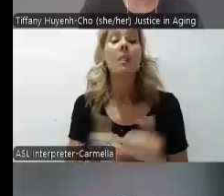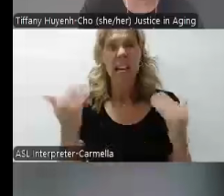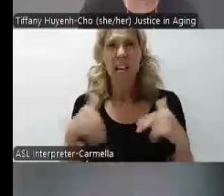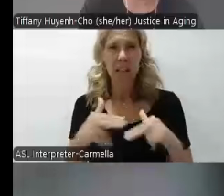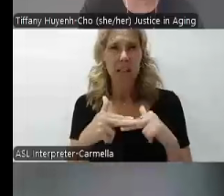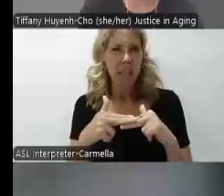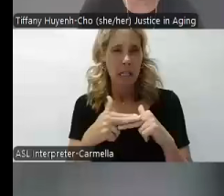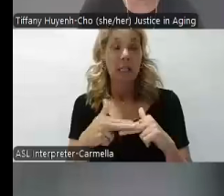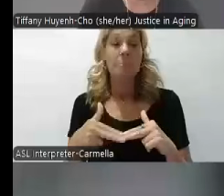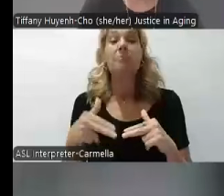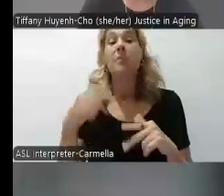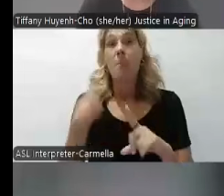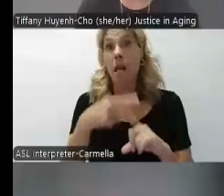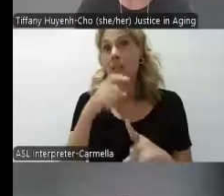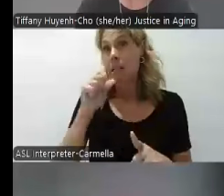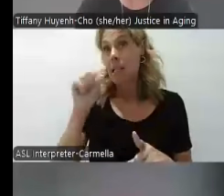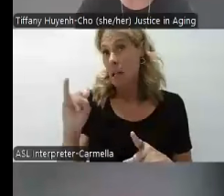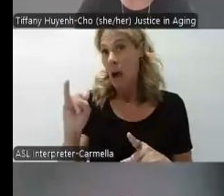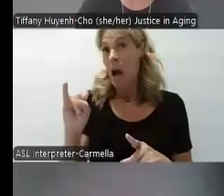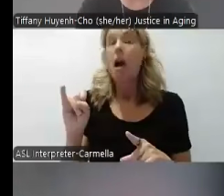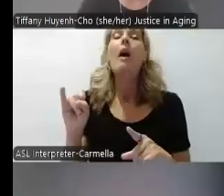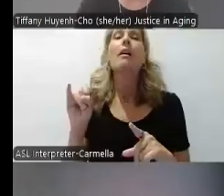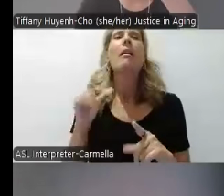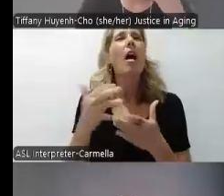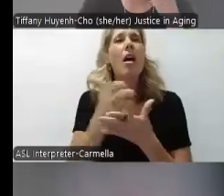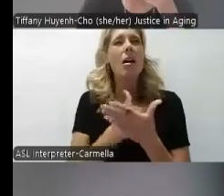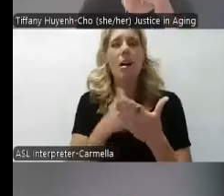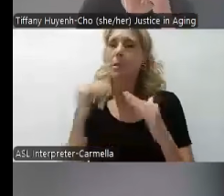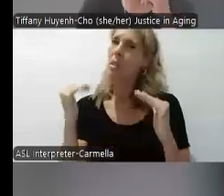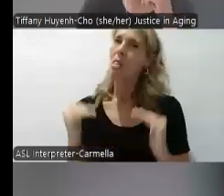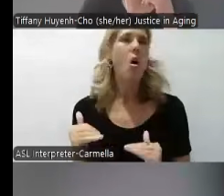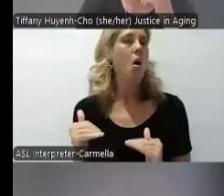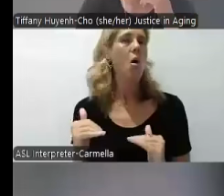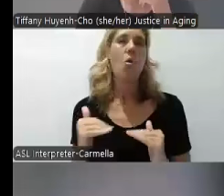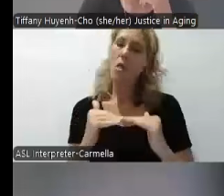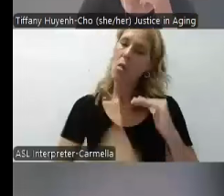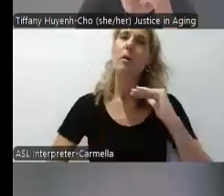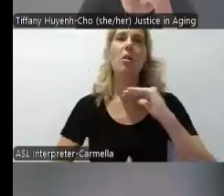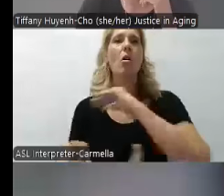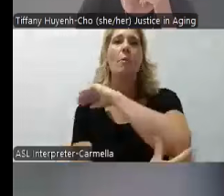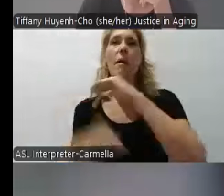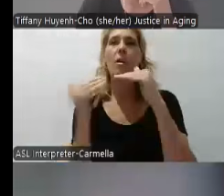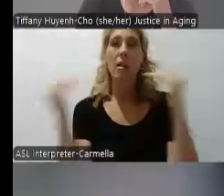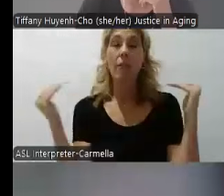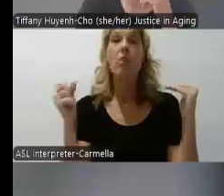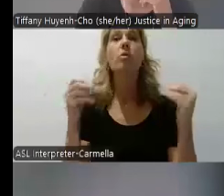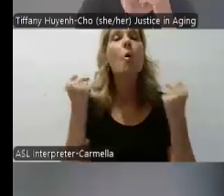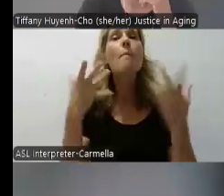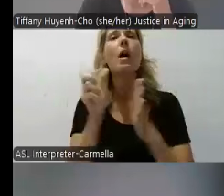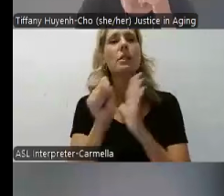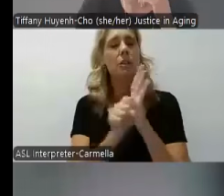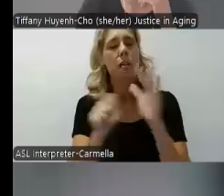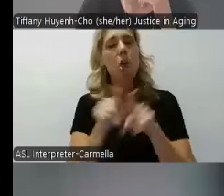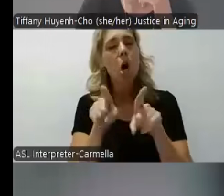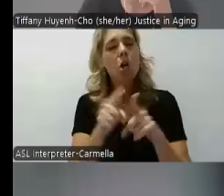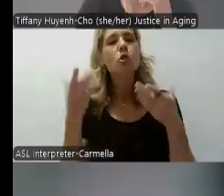On top of SSI, because the SSI income is just very low, it's well below the poverty level. So several states also